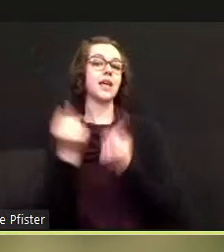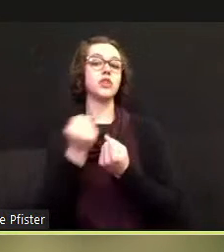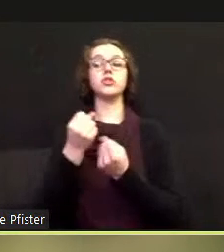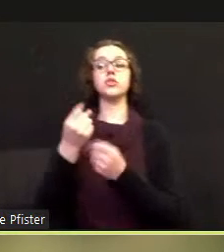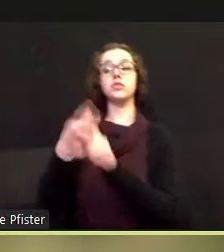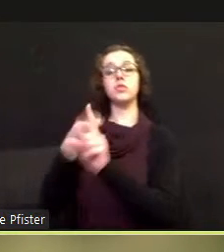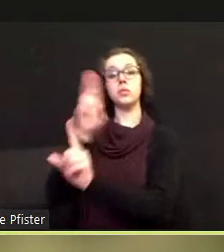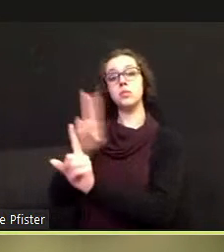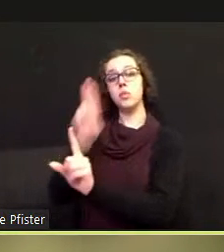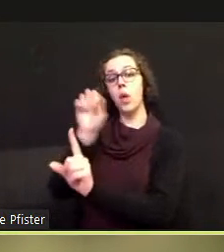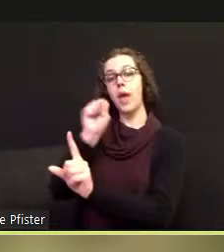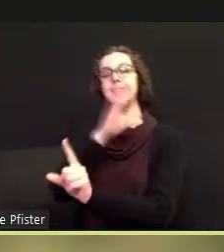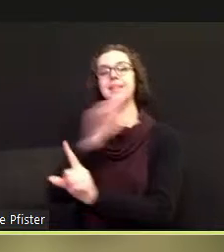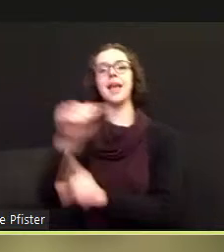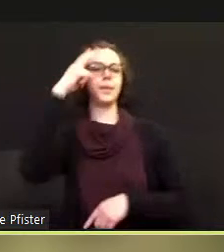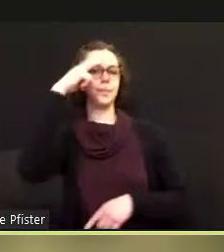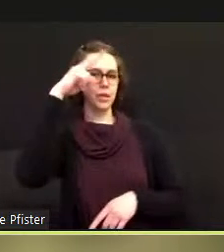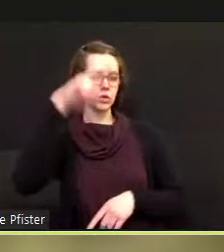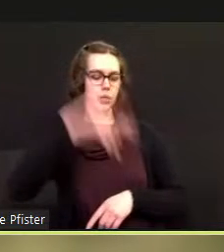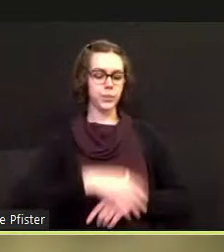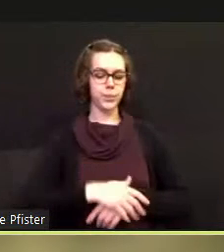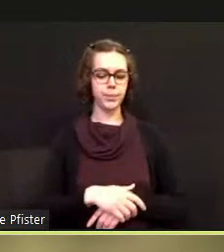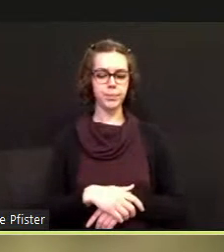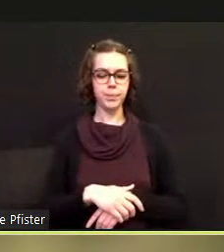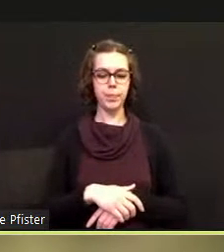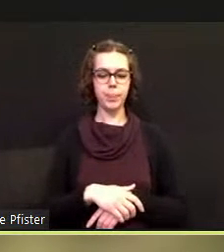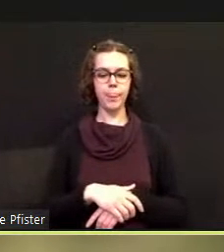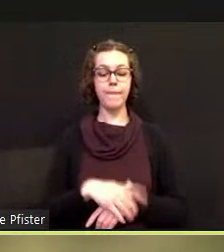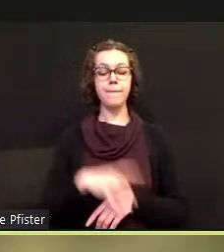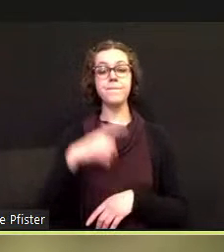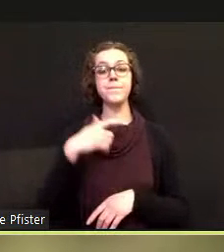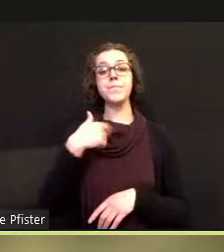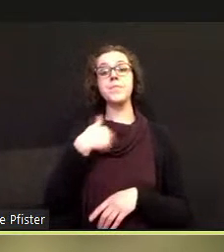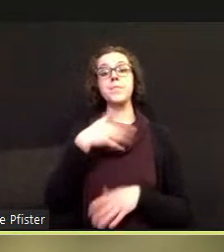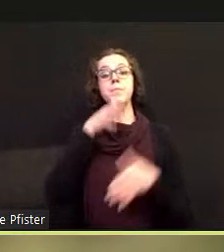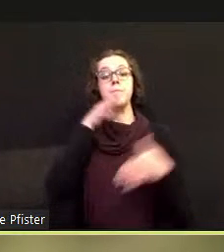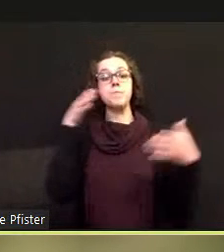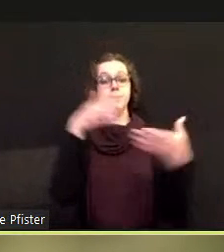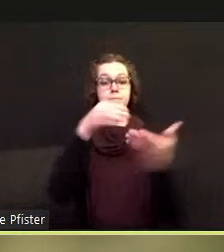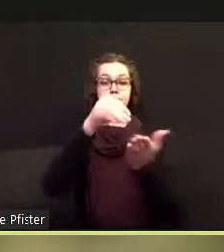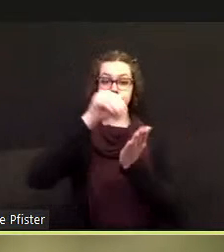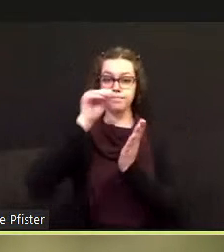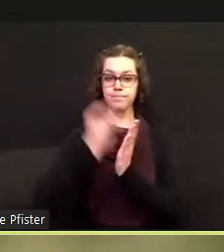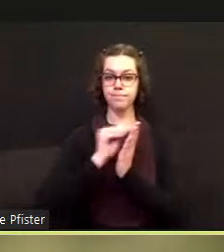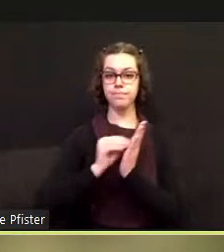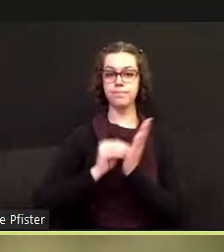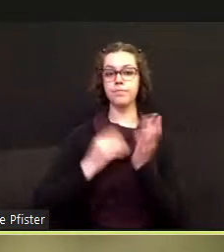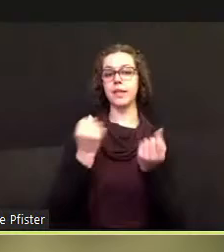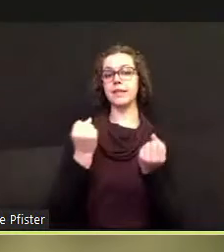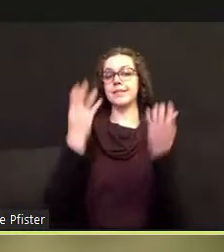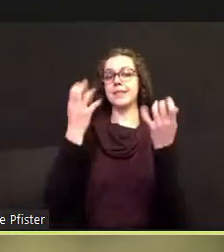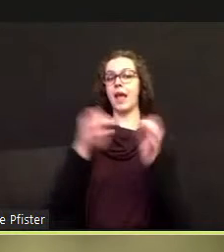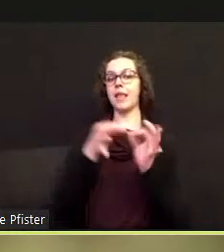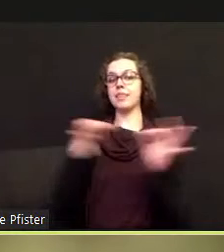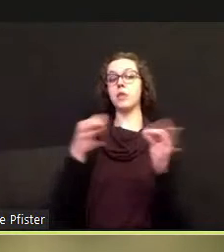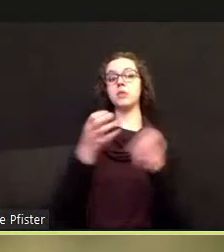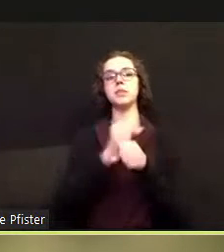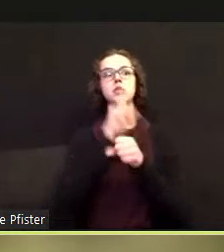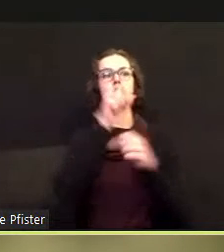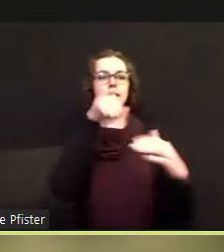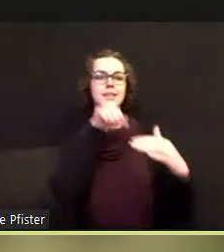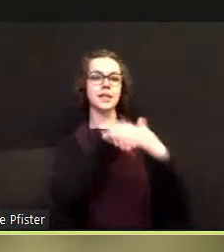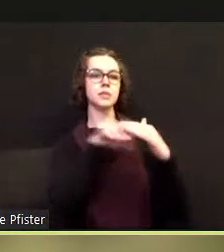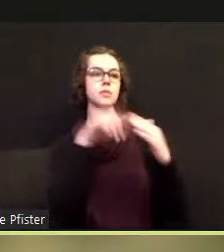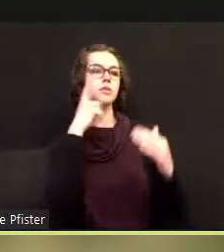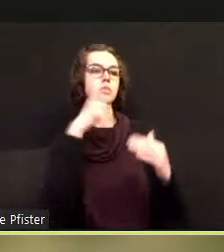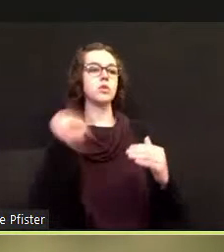Mexico. When I focus on documenting signed languages in a way that is accessible to deaf communities and